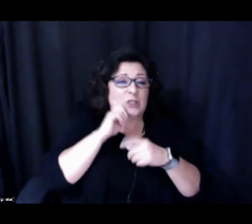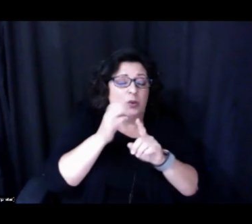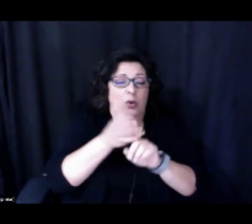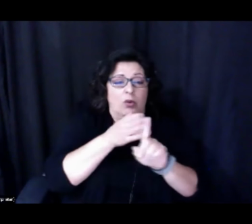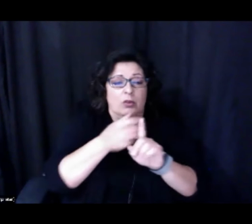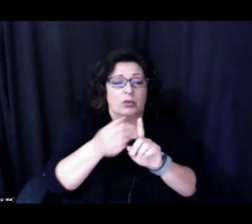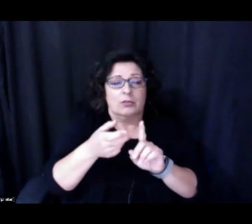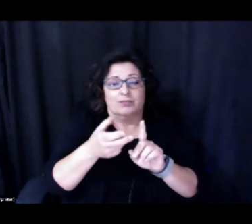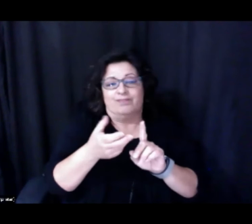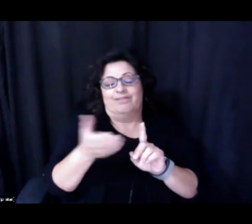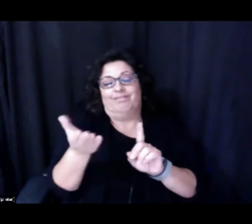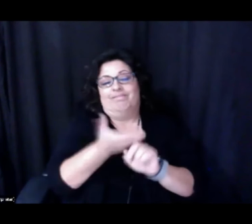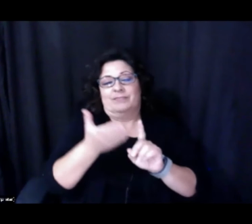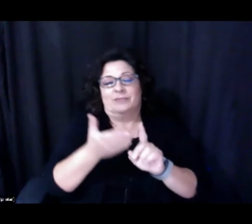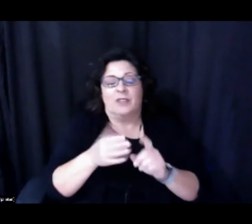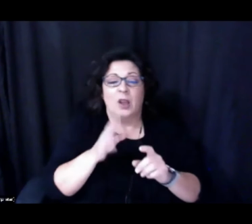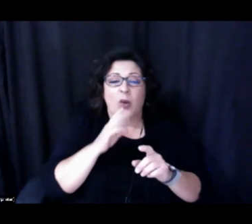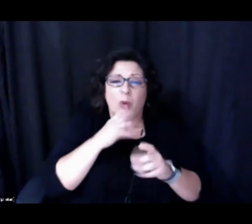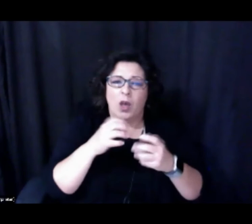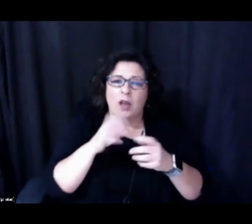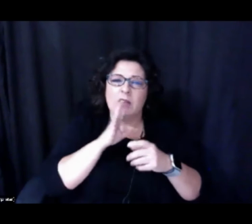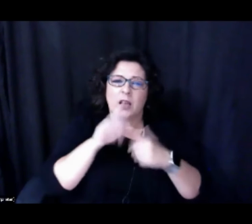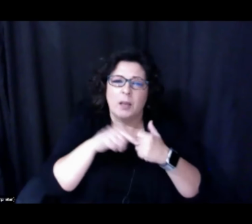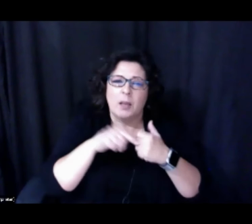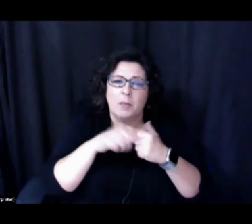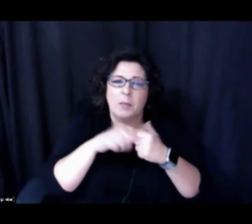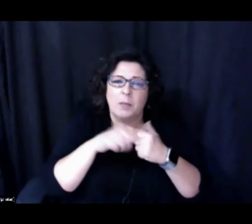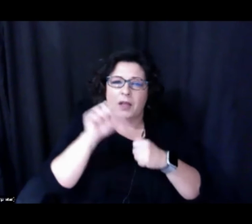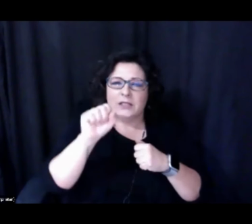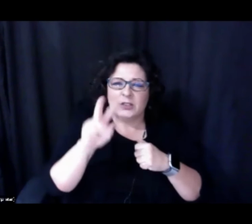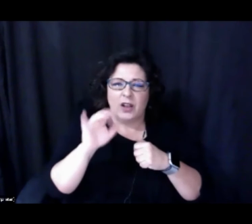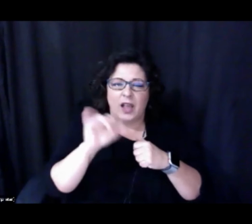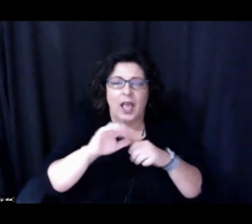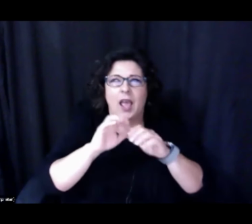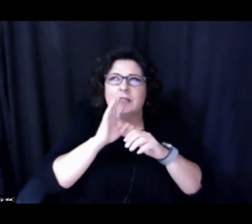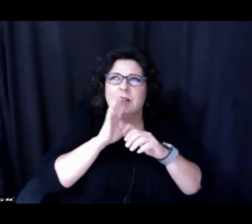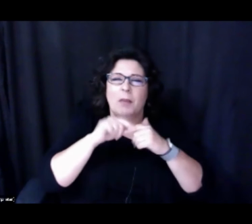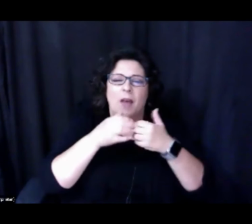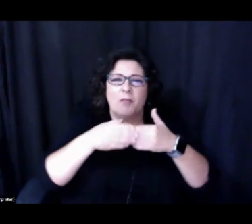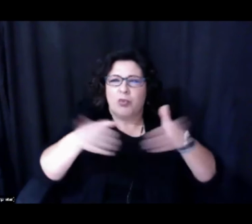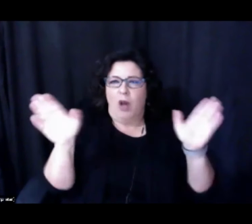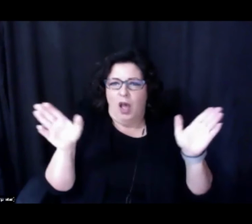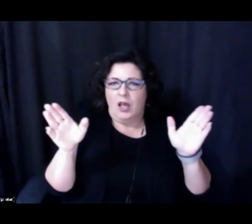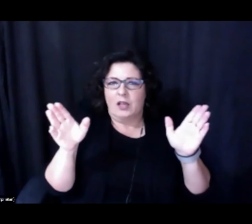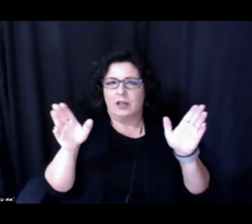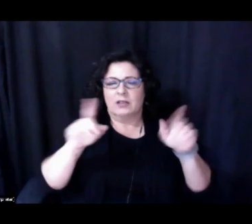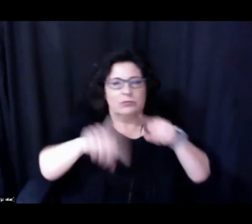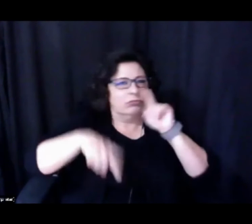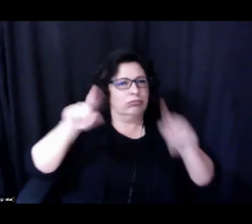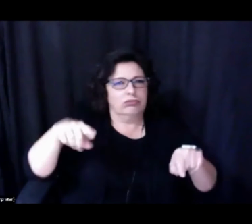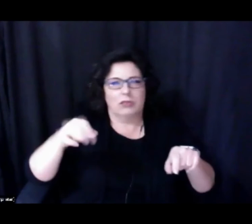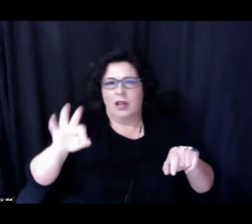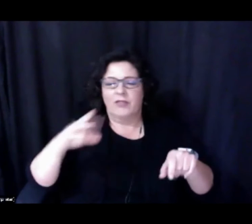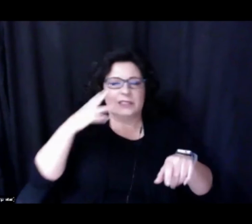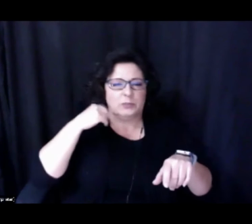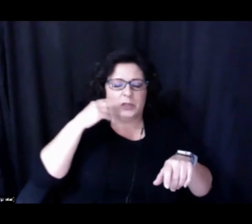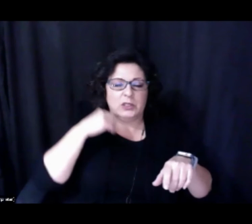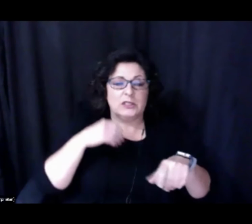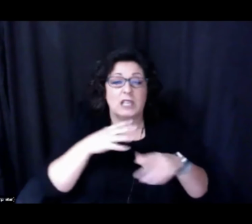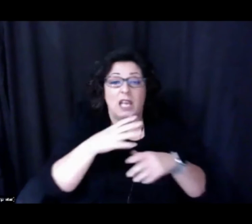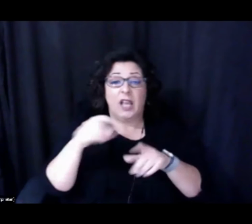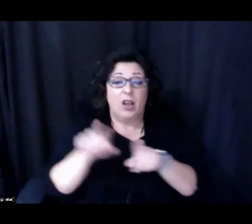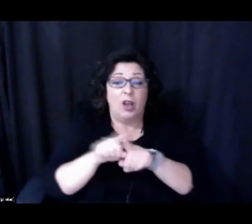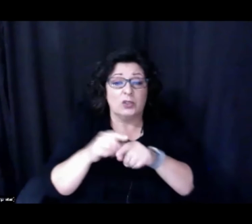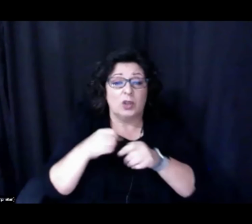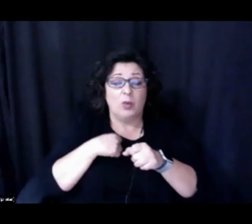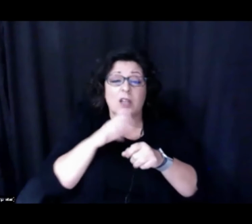same page about sexual violence and how it's a very, very broad range of experiences. And then I also quickly want to go through